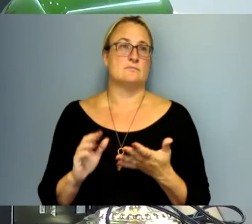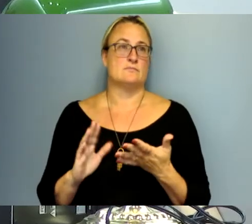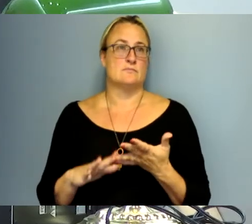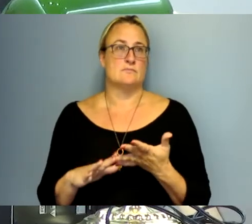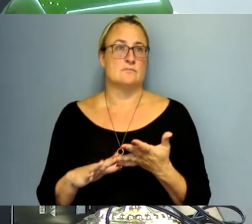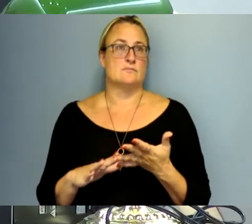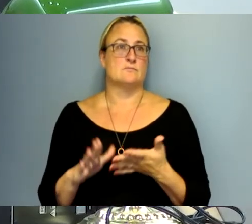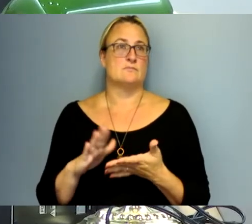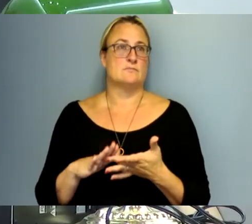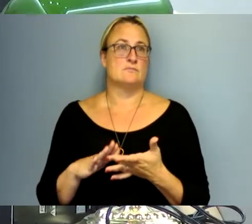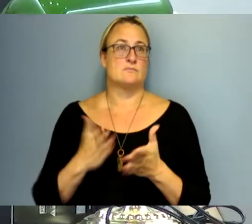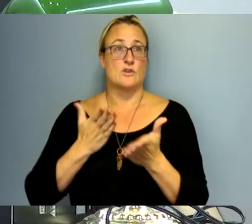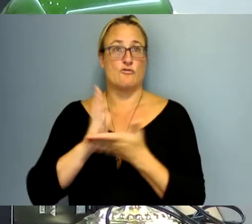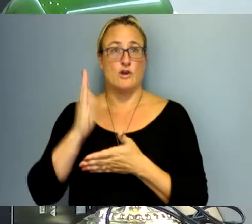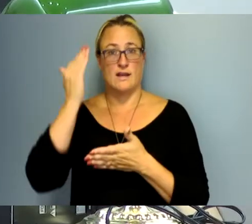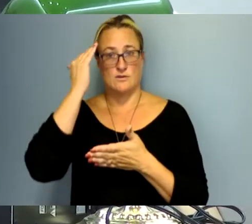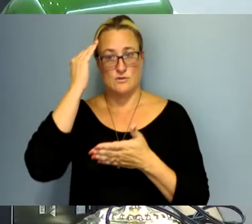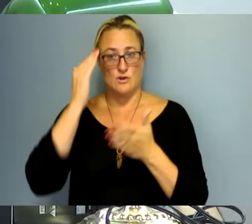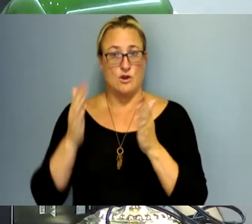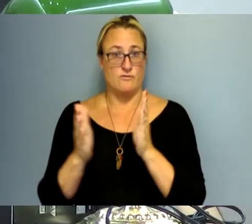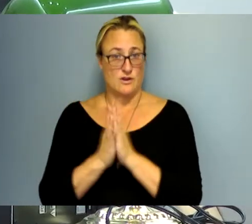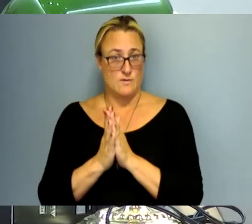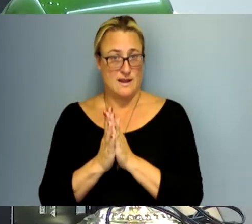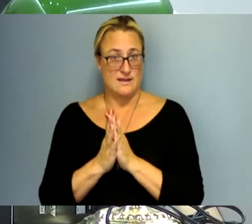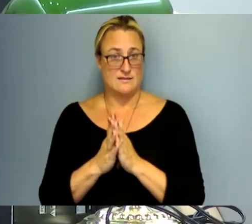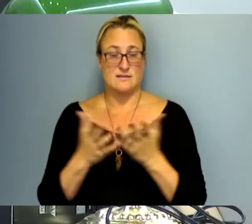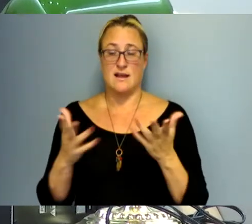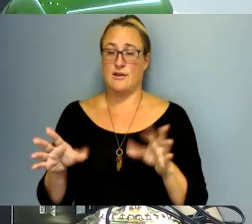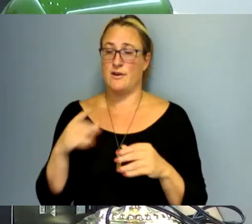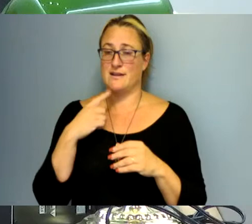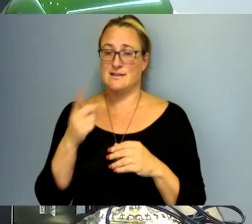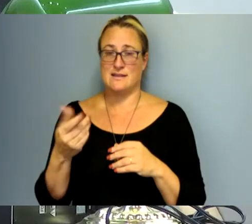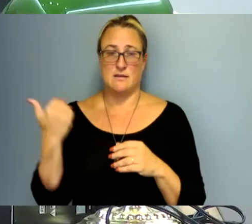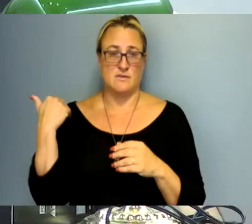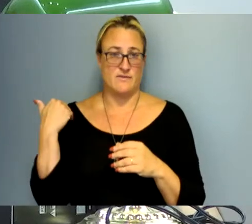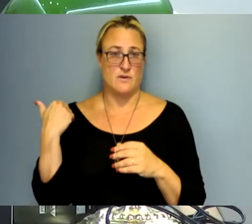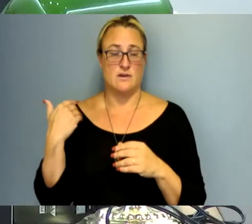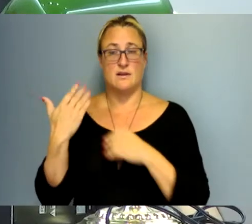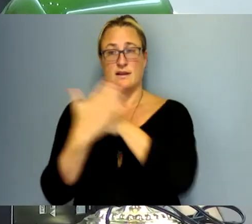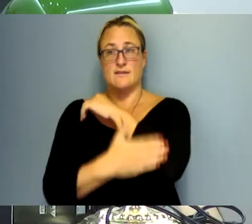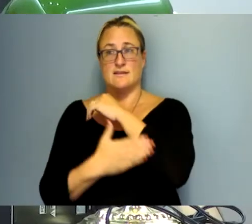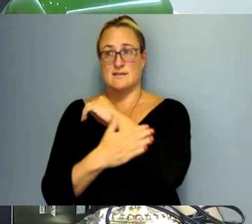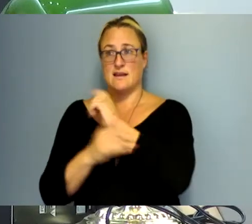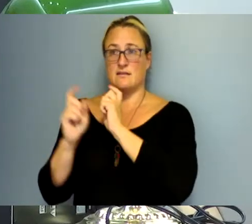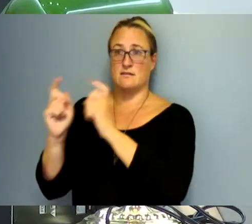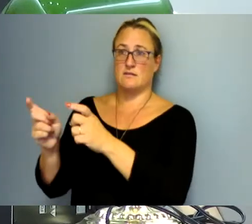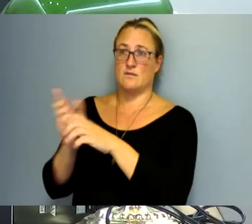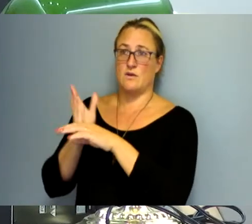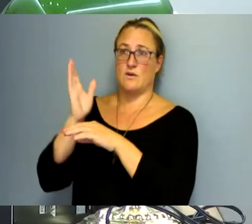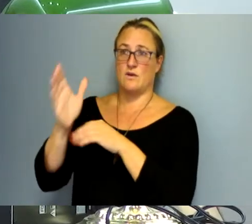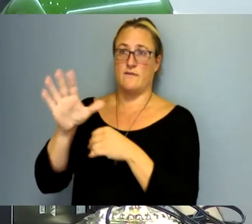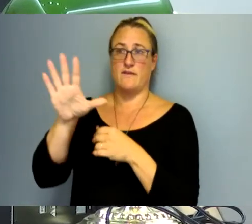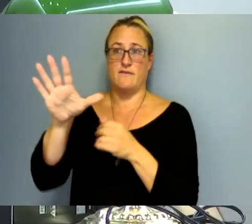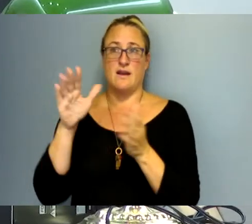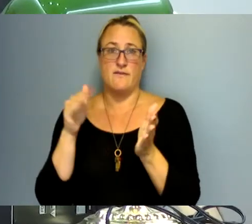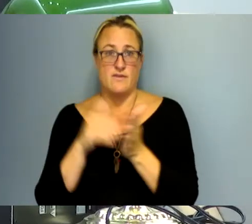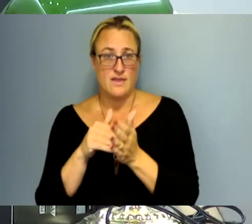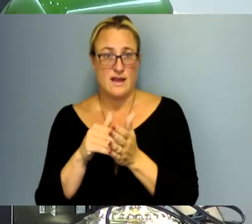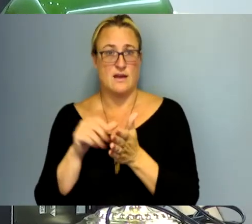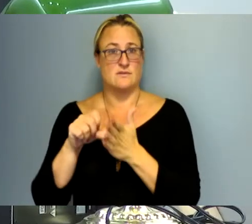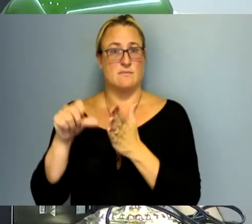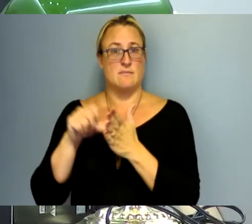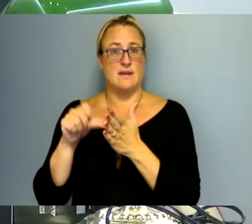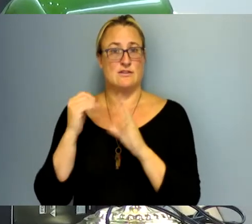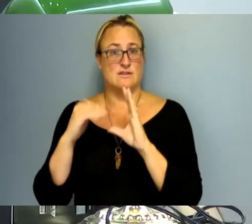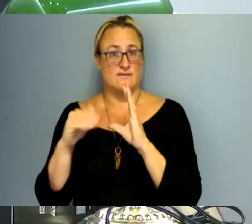terms of right-to-know requests, as stated before, this county has already turned over probably well over 5,000 pages of